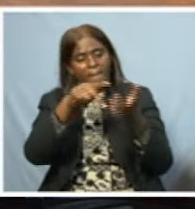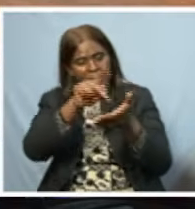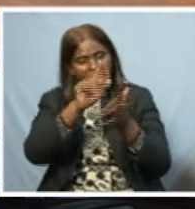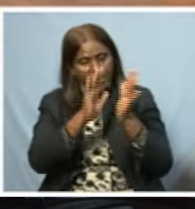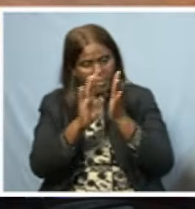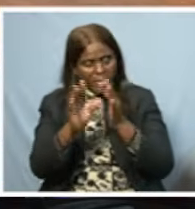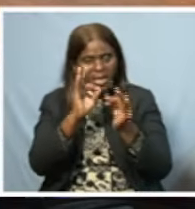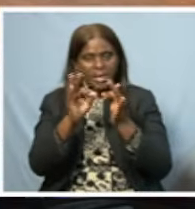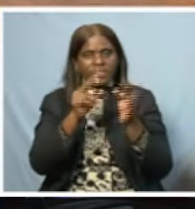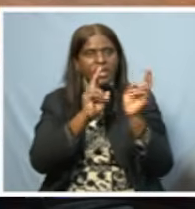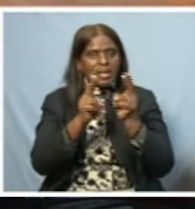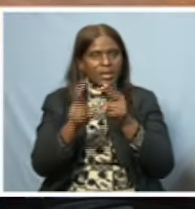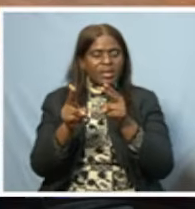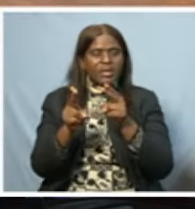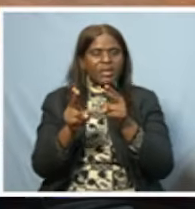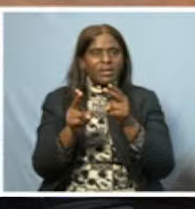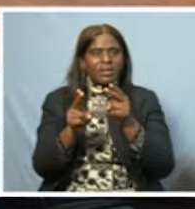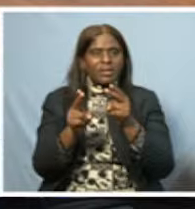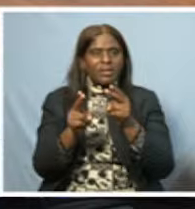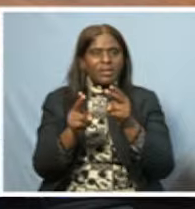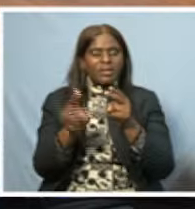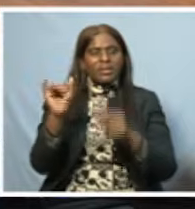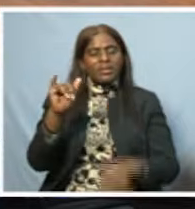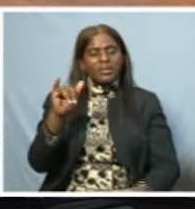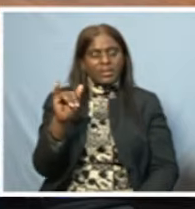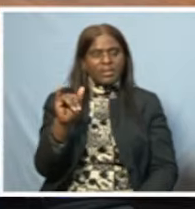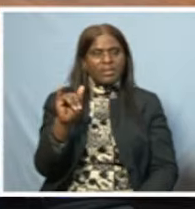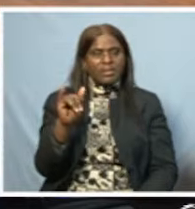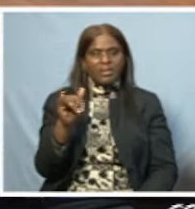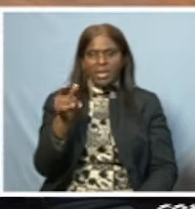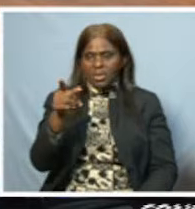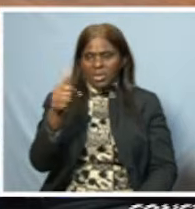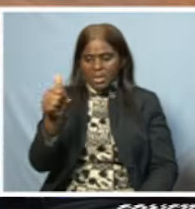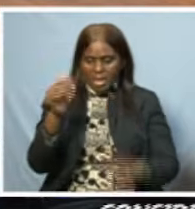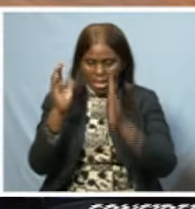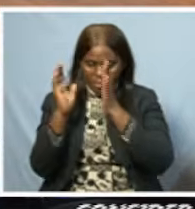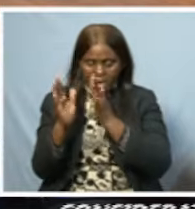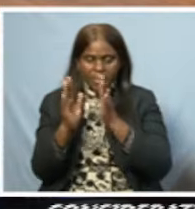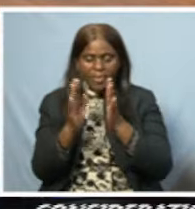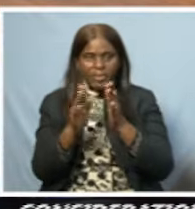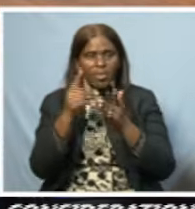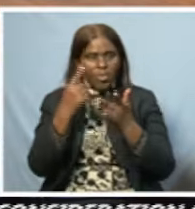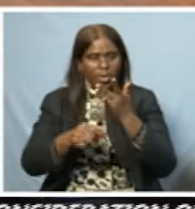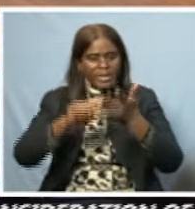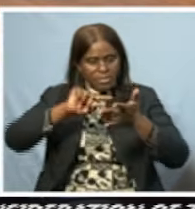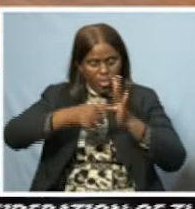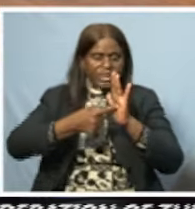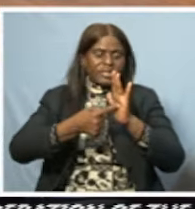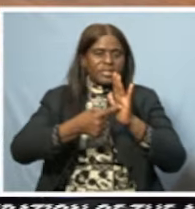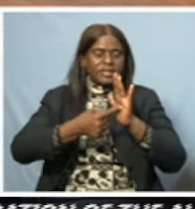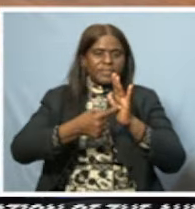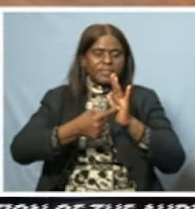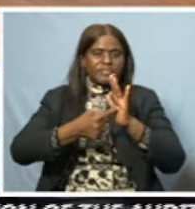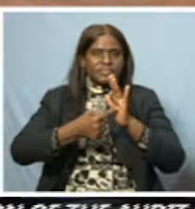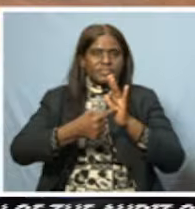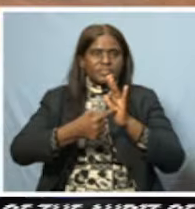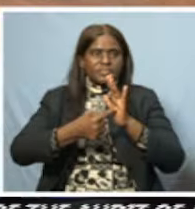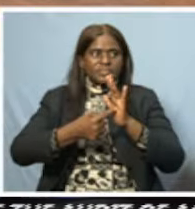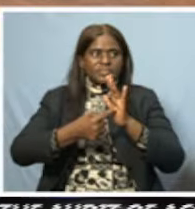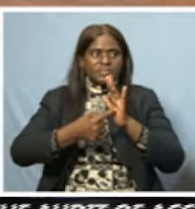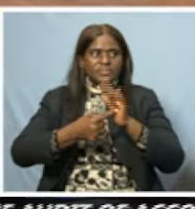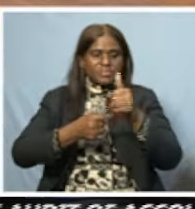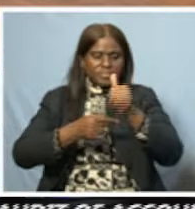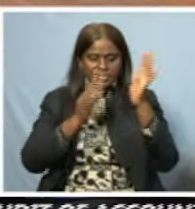plan. If there is an answer, if there is, when do you intend, at what point do